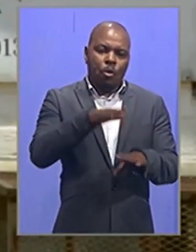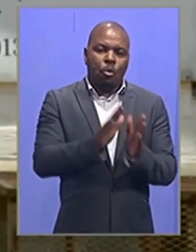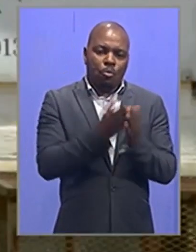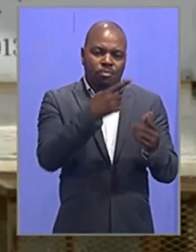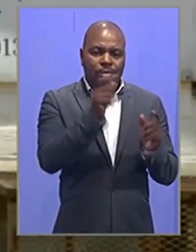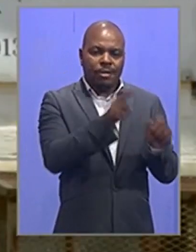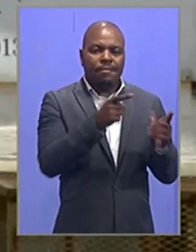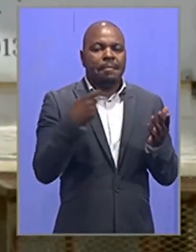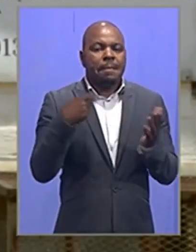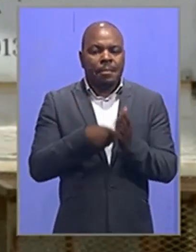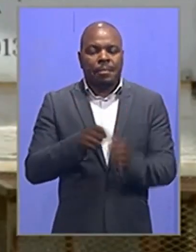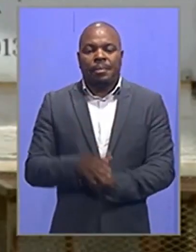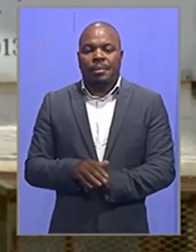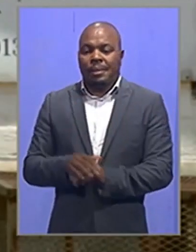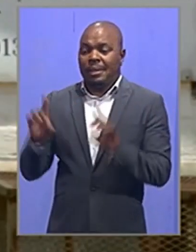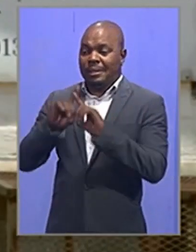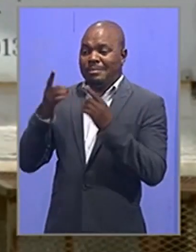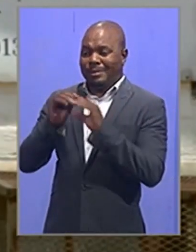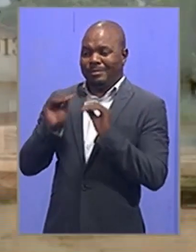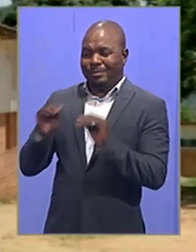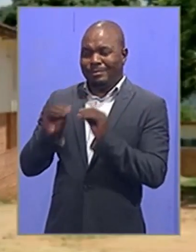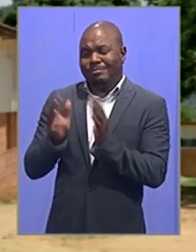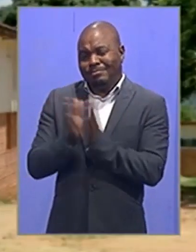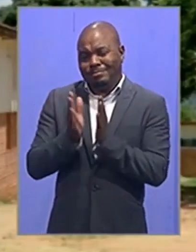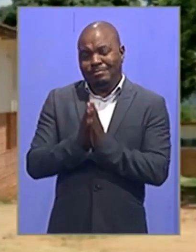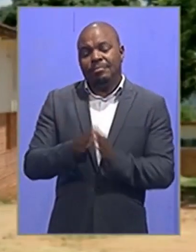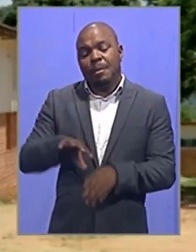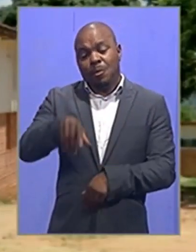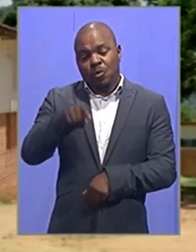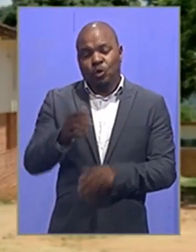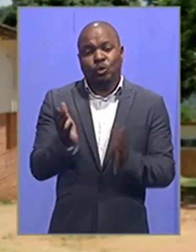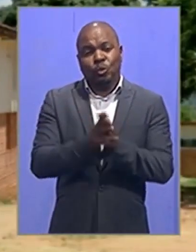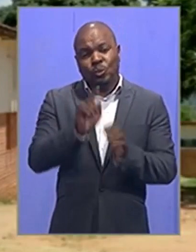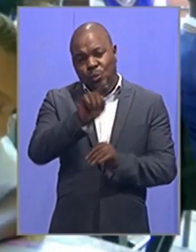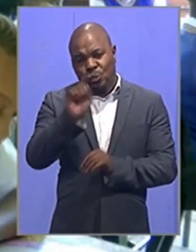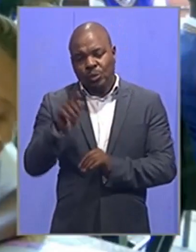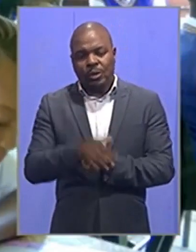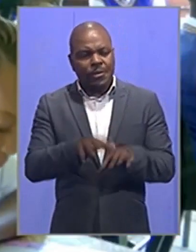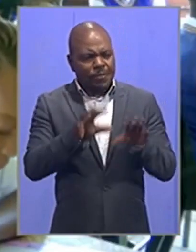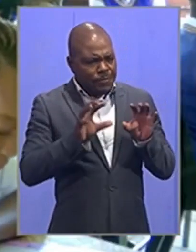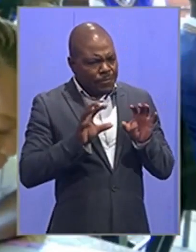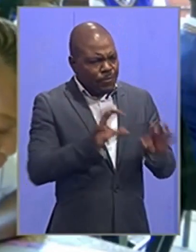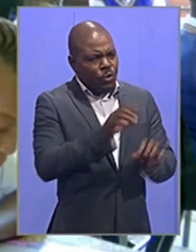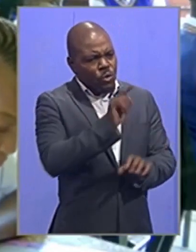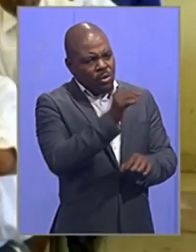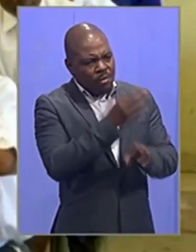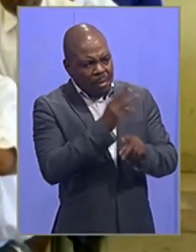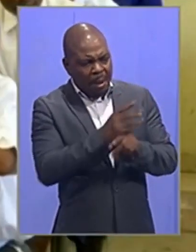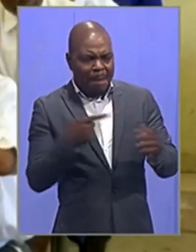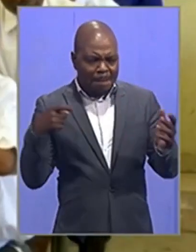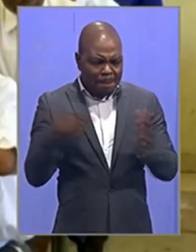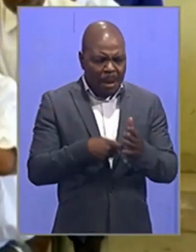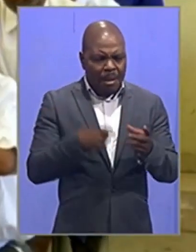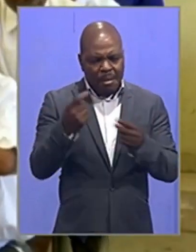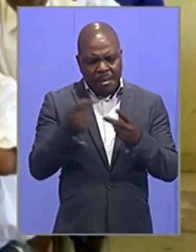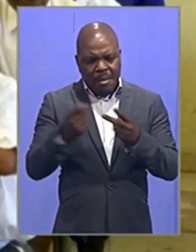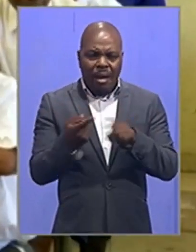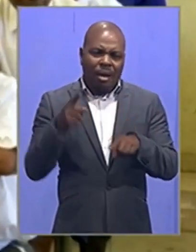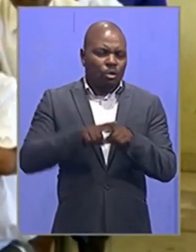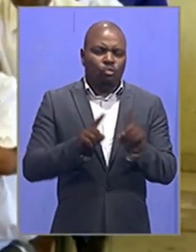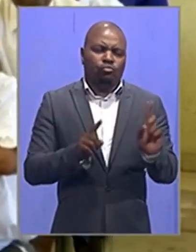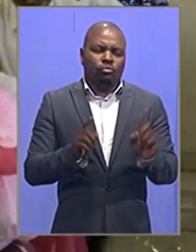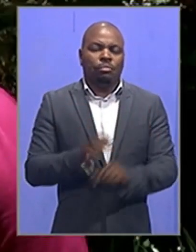stationery. Lefapha la thuto le ipileditse ho dikolo tsa province hore di seke tsa qobella batswadi ho reka disebediswa tsa thuto tsa